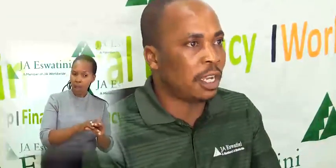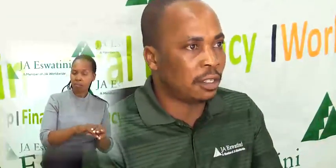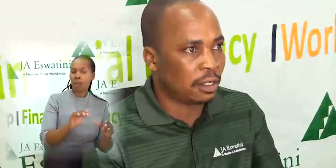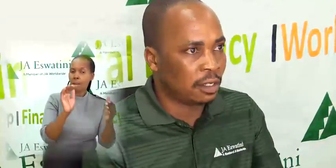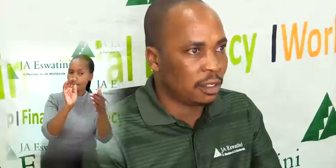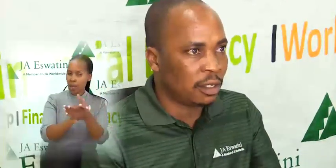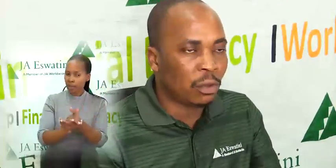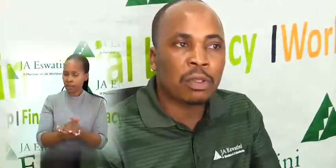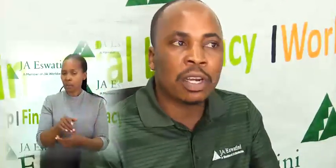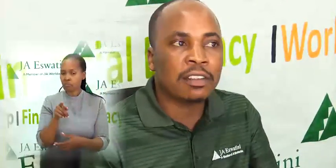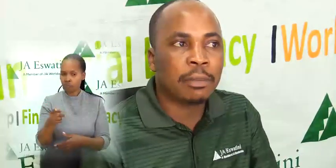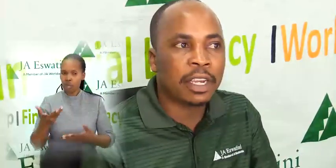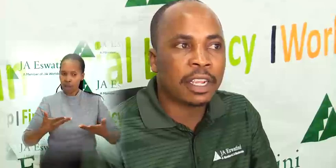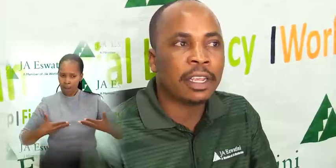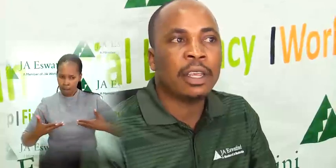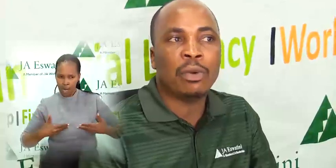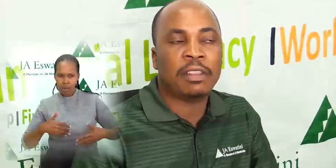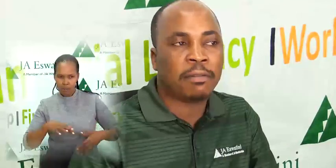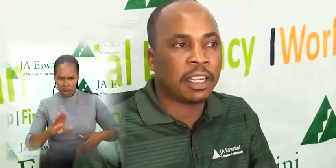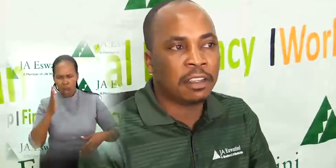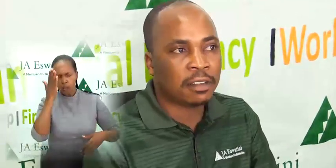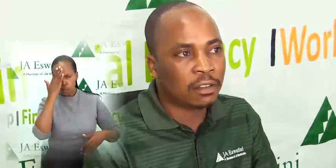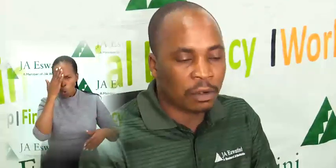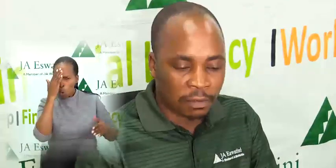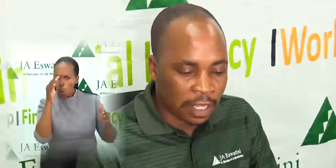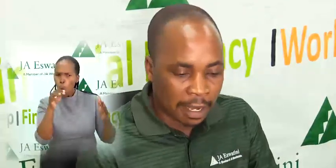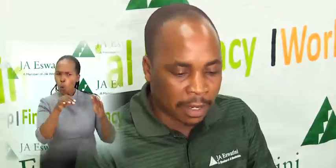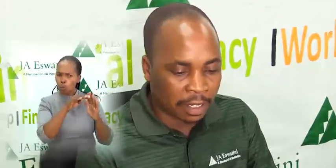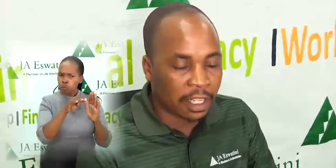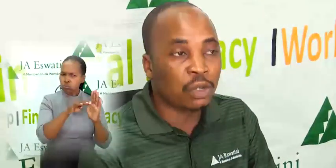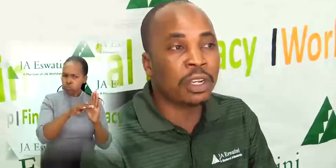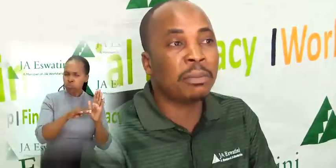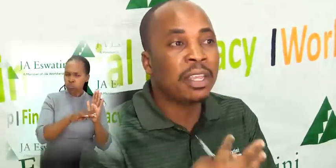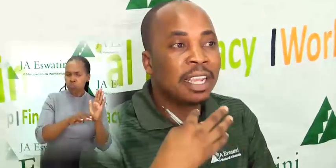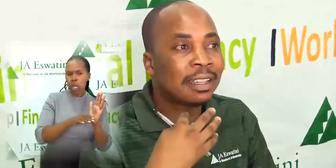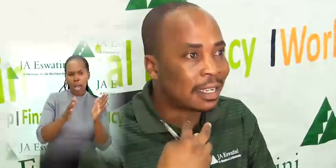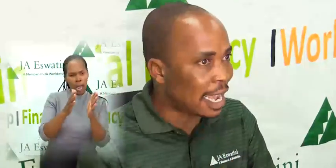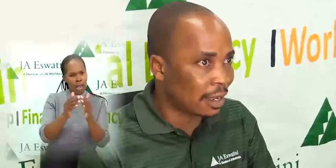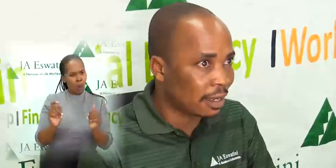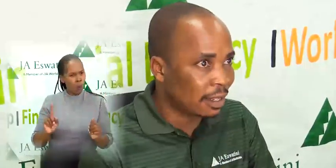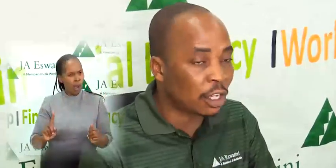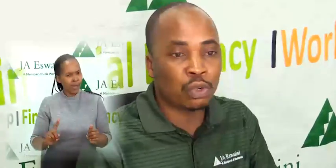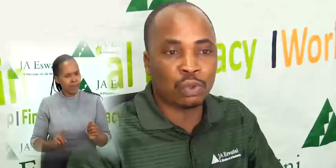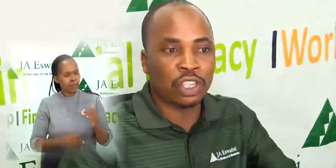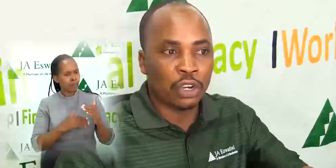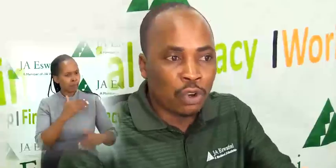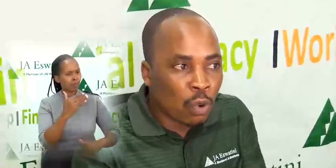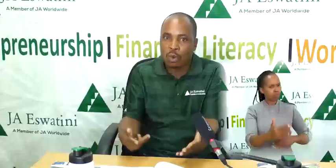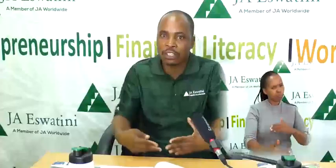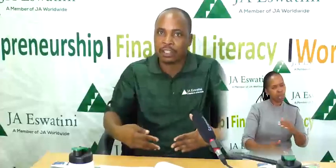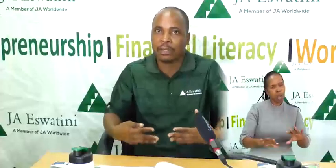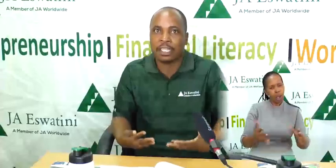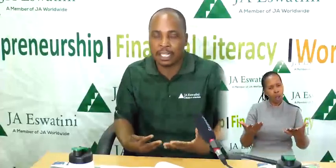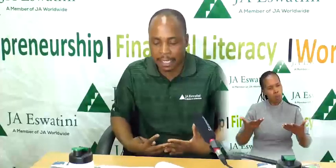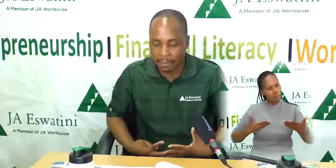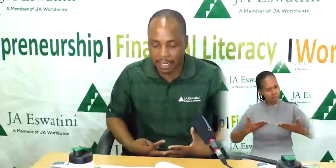up to date with what is happening with the finances of the company. They shouldn't be in the dark. They should know